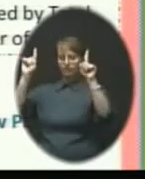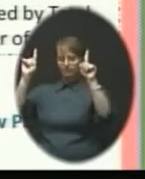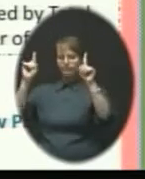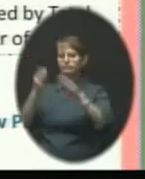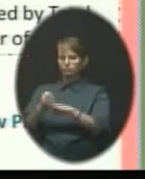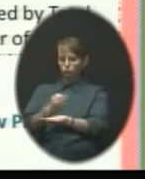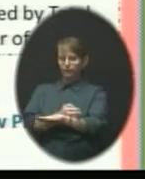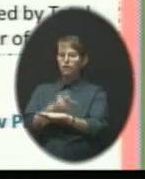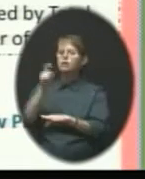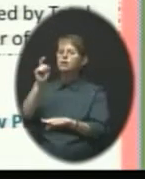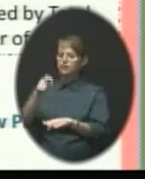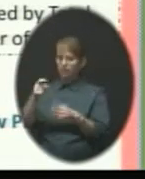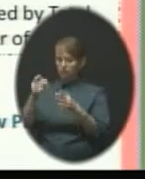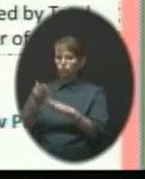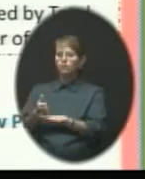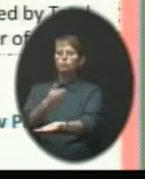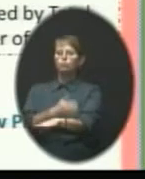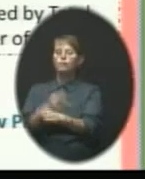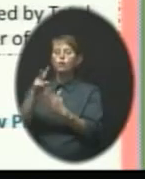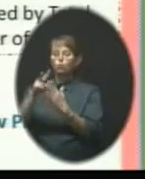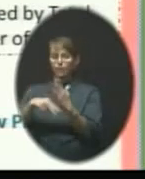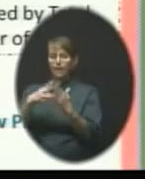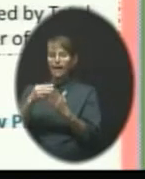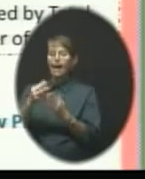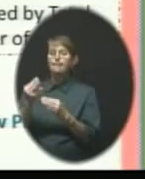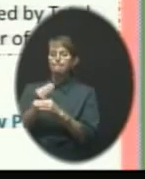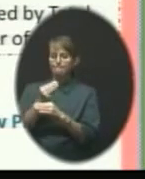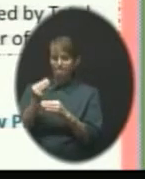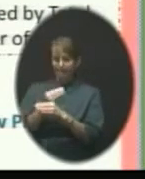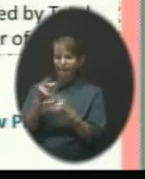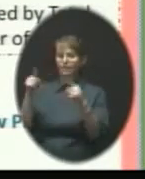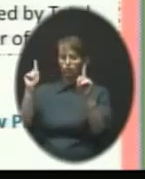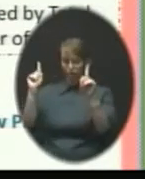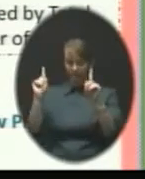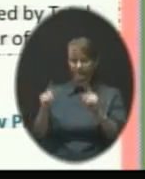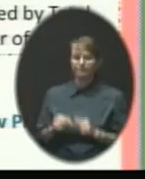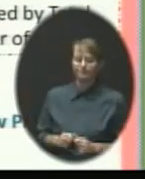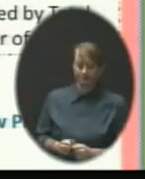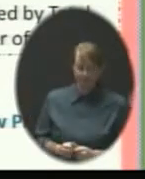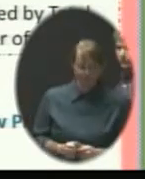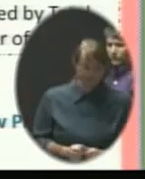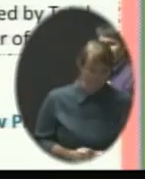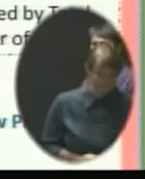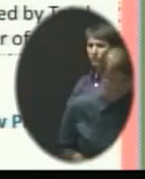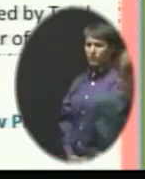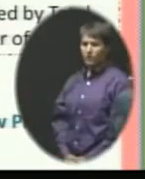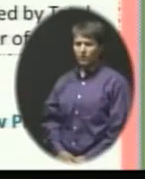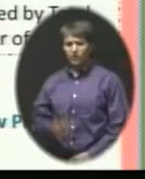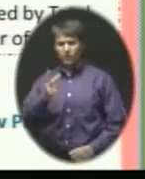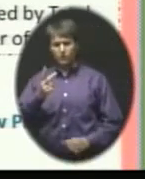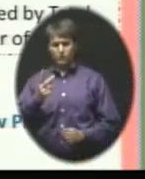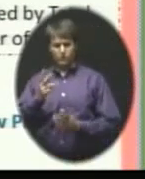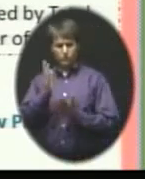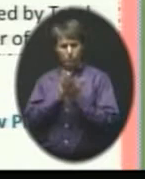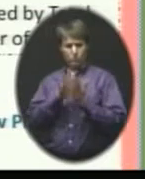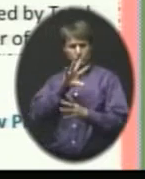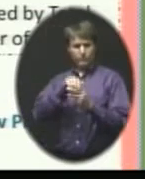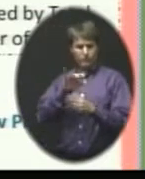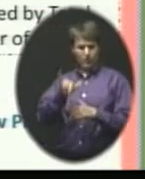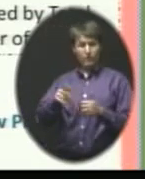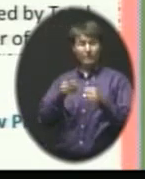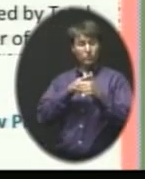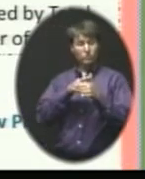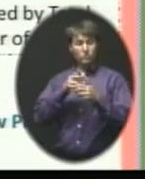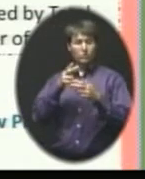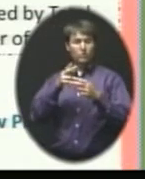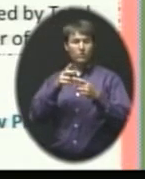reading and math. There are two ways that you, are two factors that are considered within this. The first is what's called